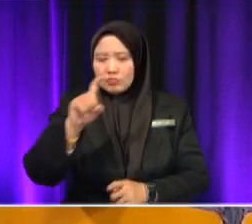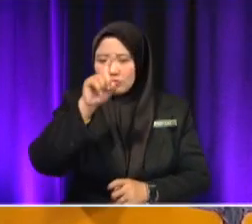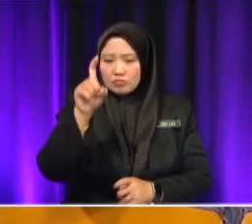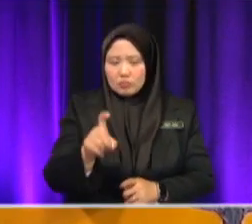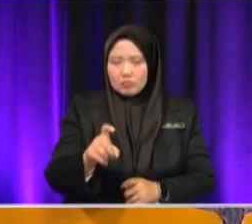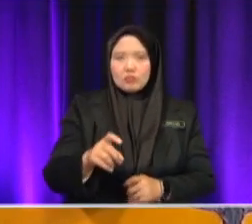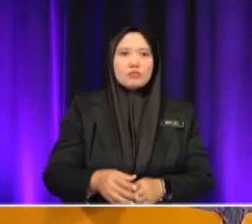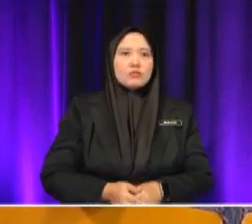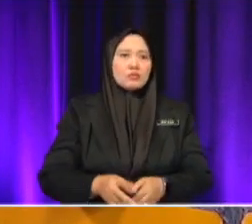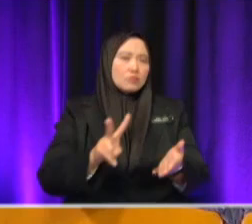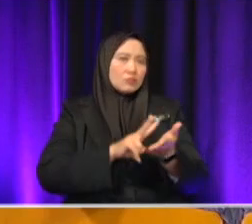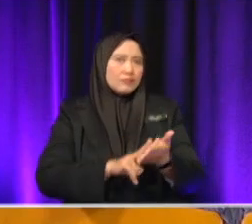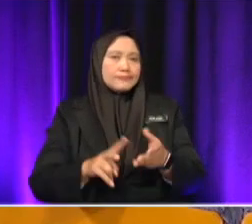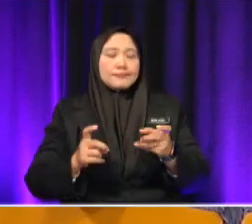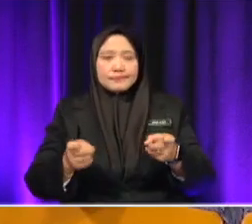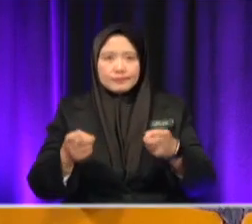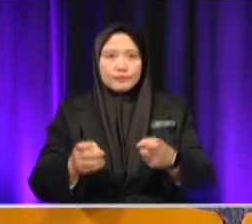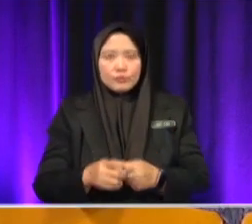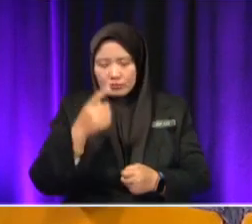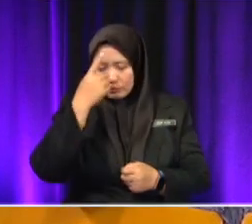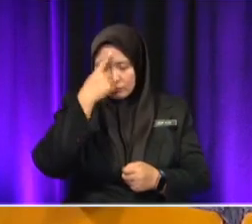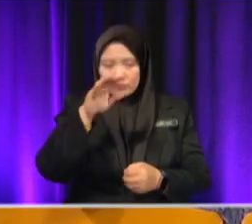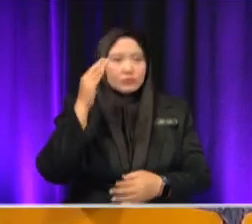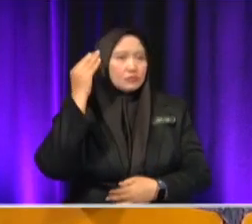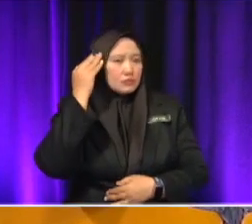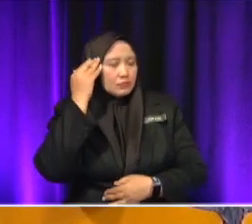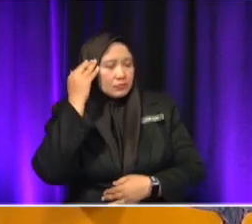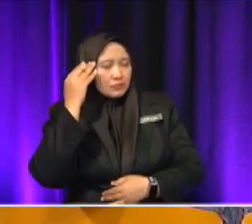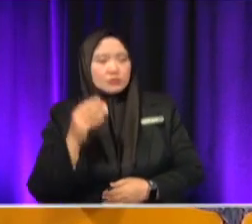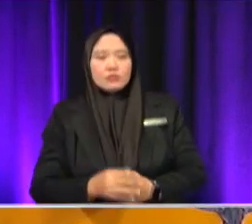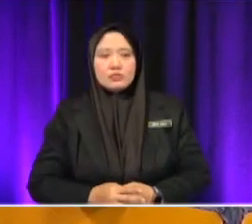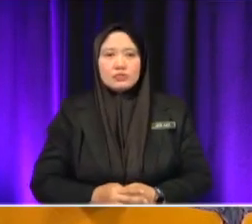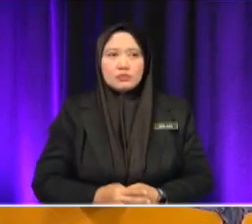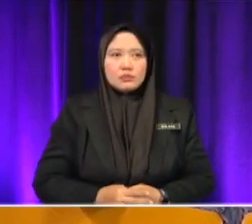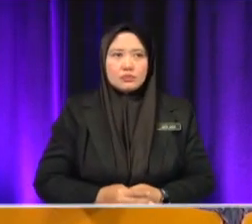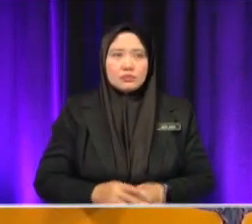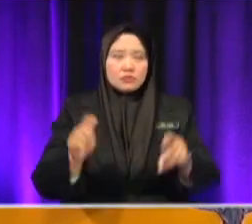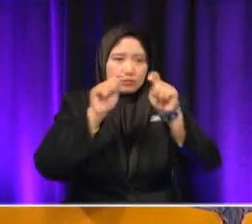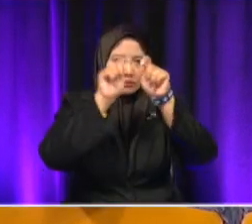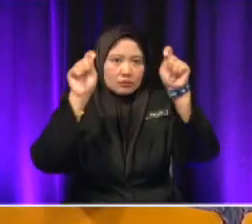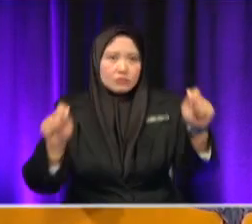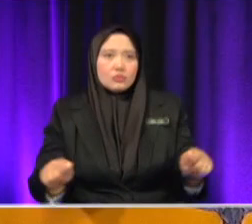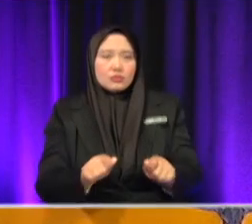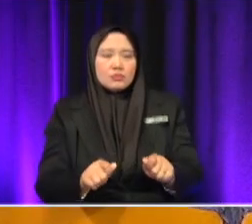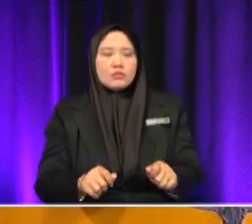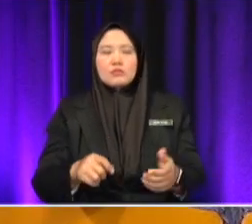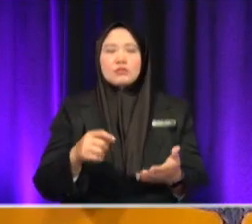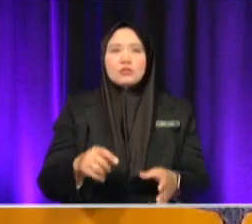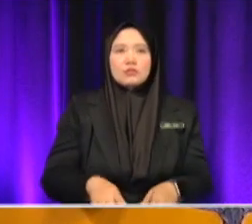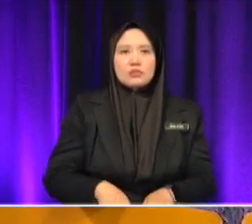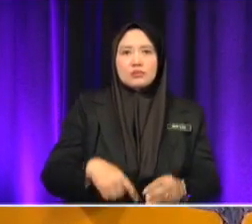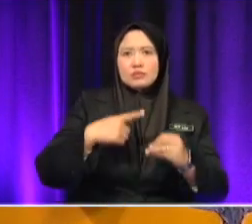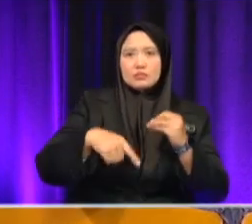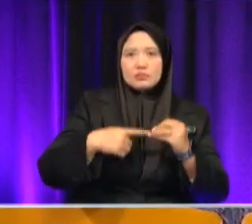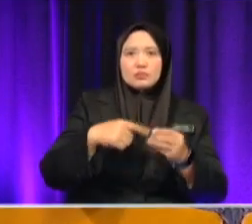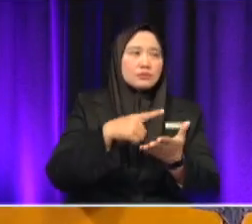of what the text is about and what questions are being directed at you. Okay, so that's the first step. The second